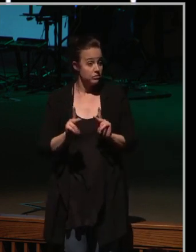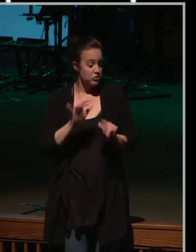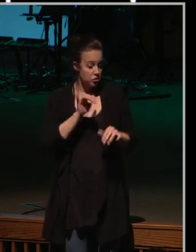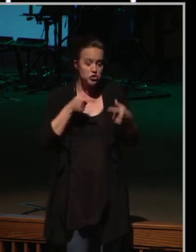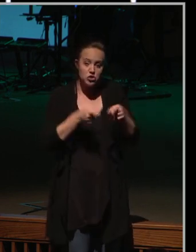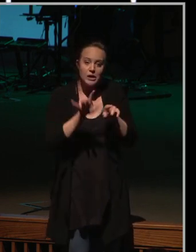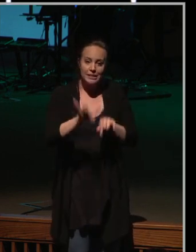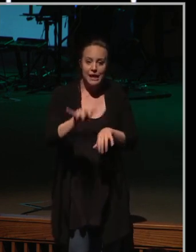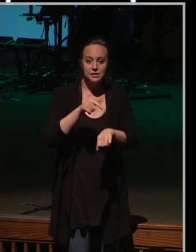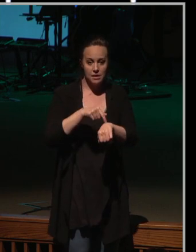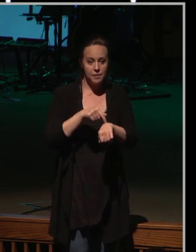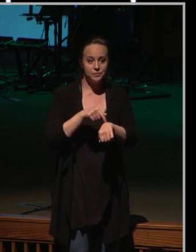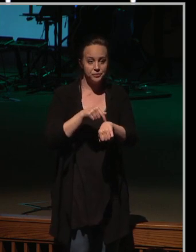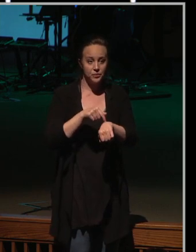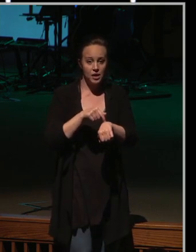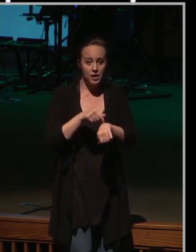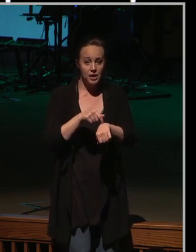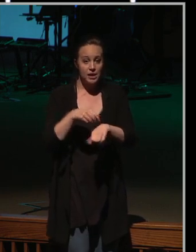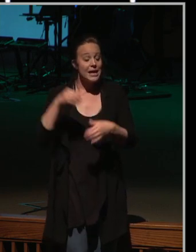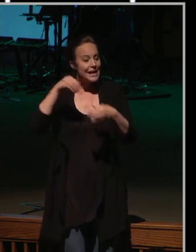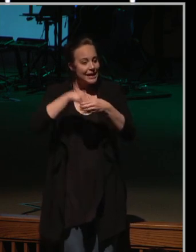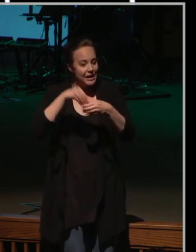In the church, there should not be Greek or Jew.